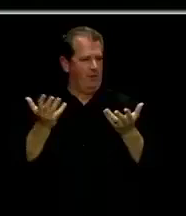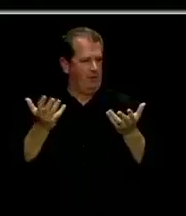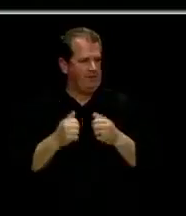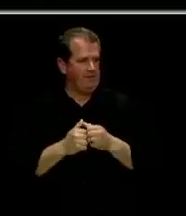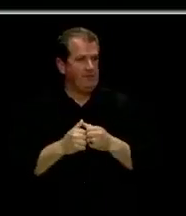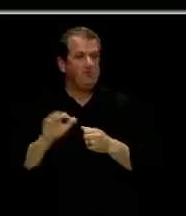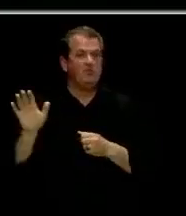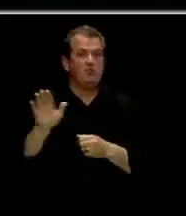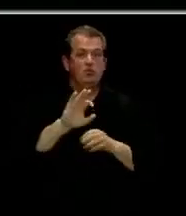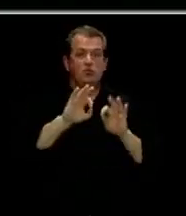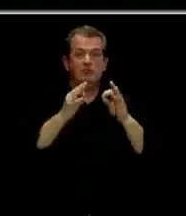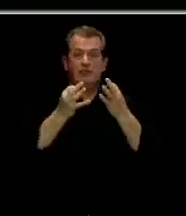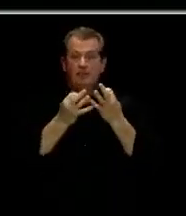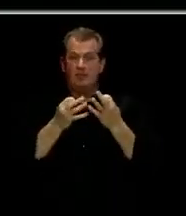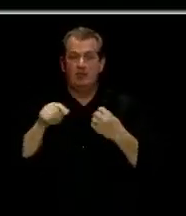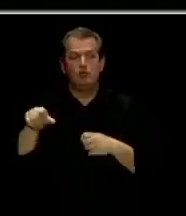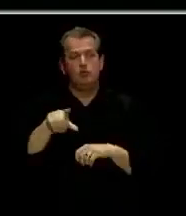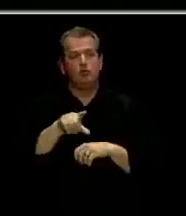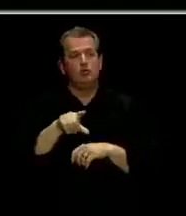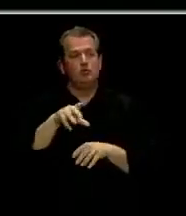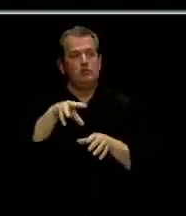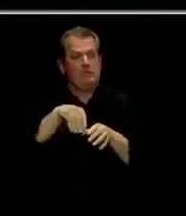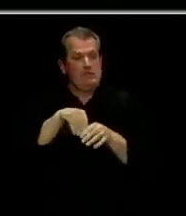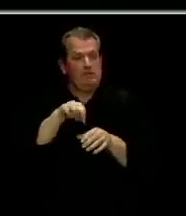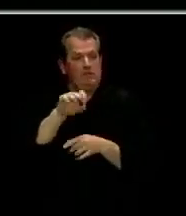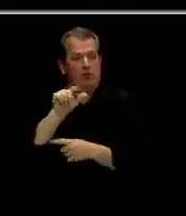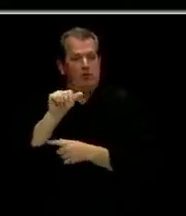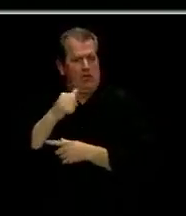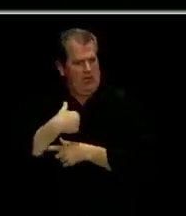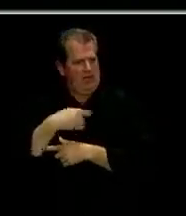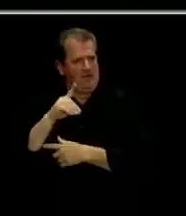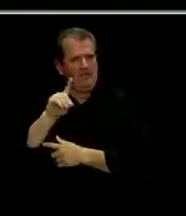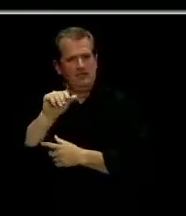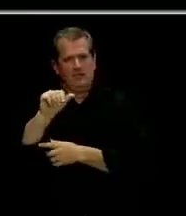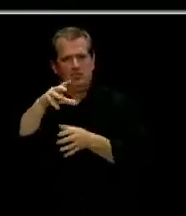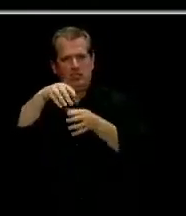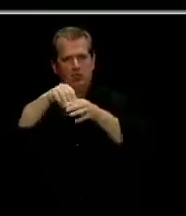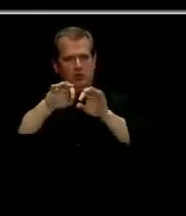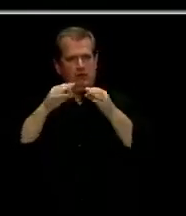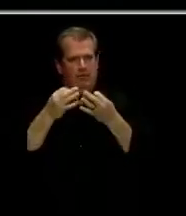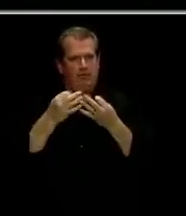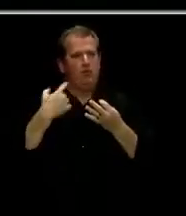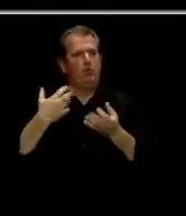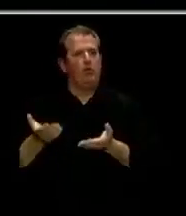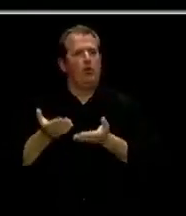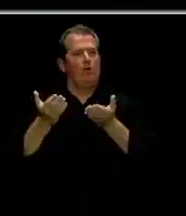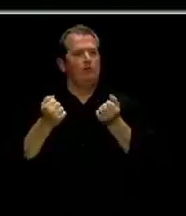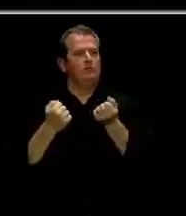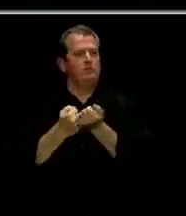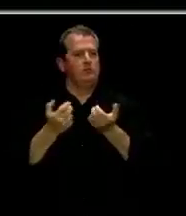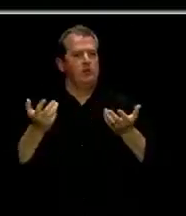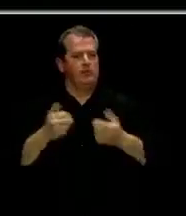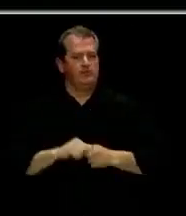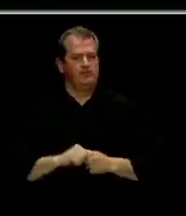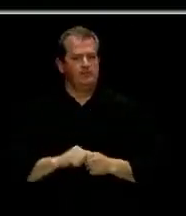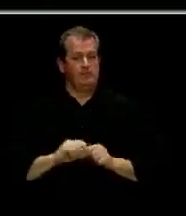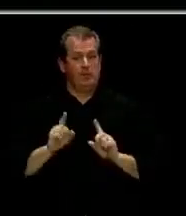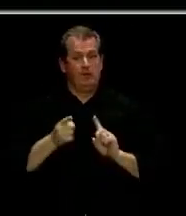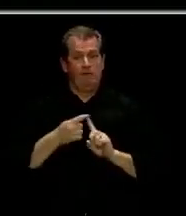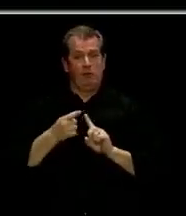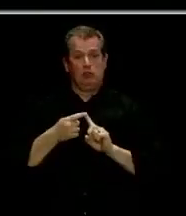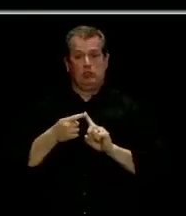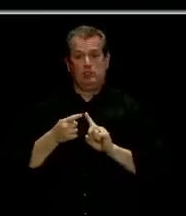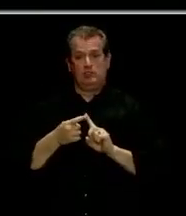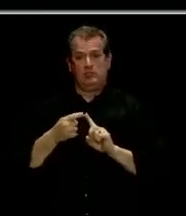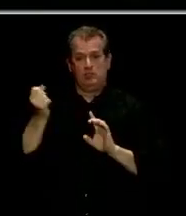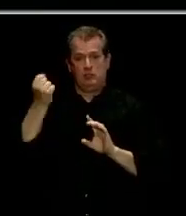and their families who are dealing with disabilities, may have disabilities. First, I want to share that, as